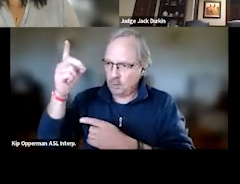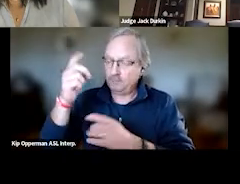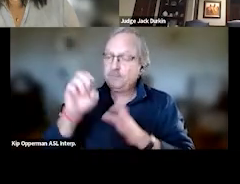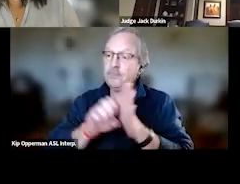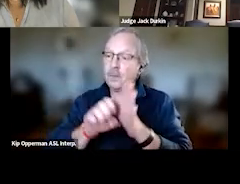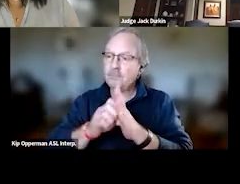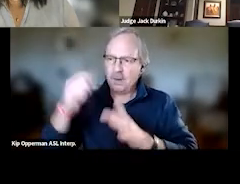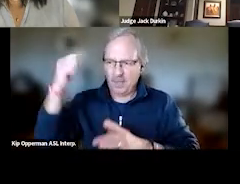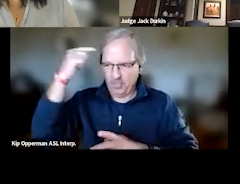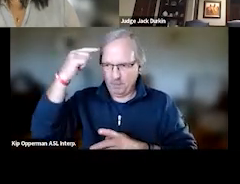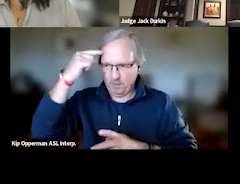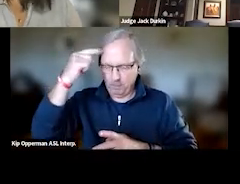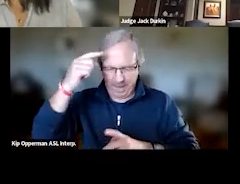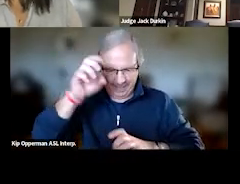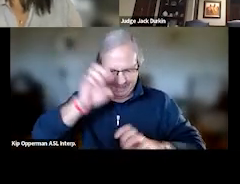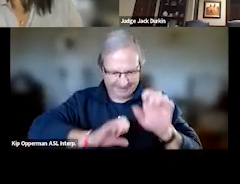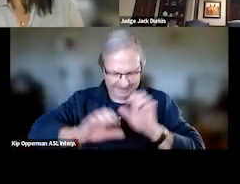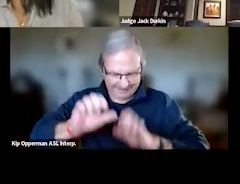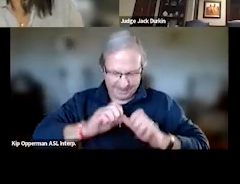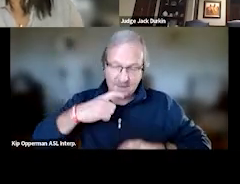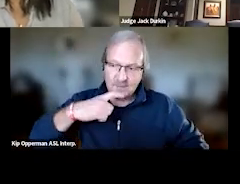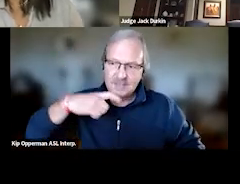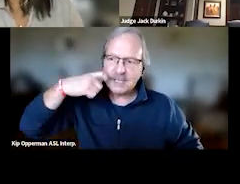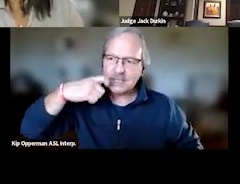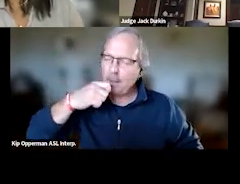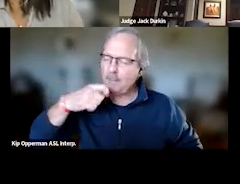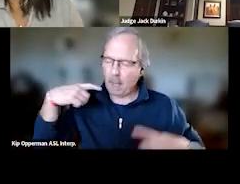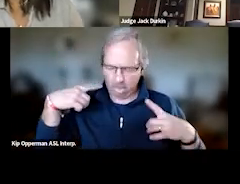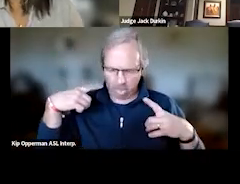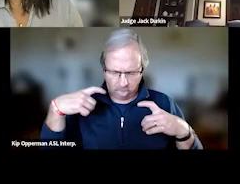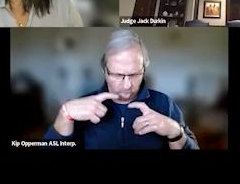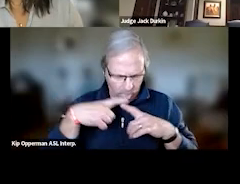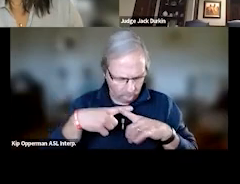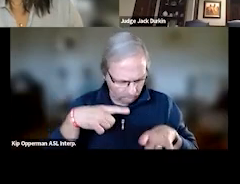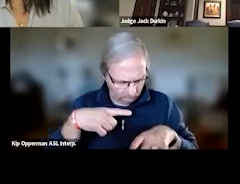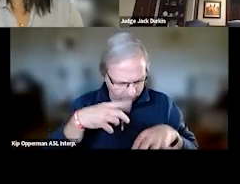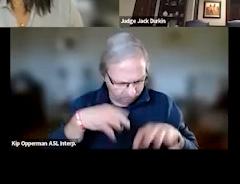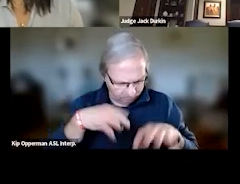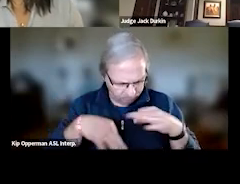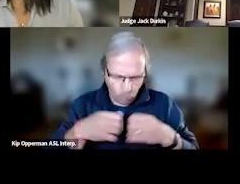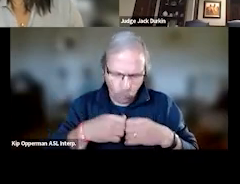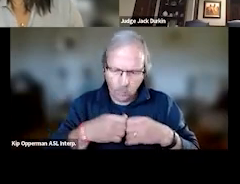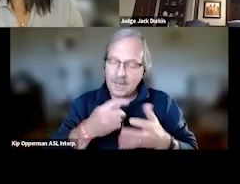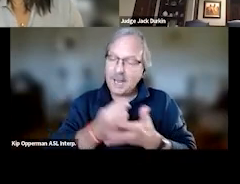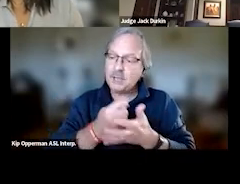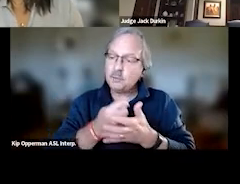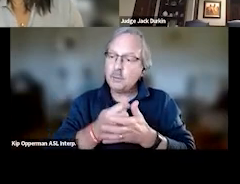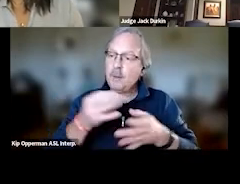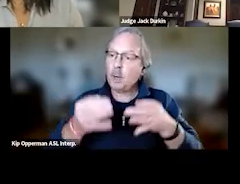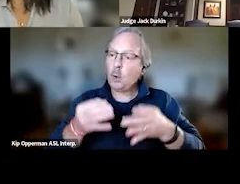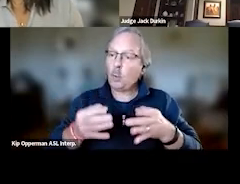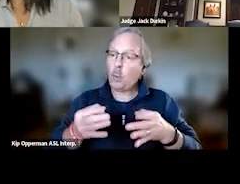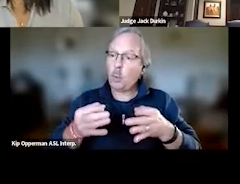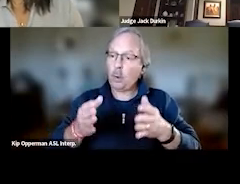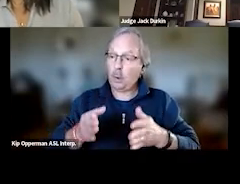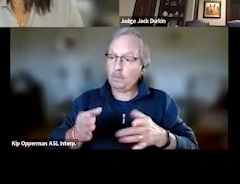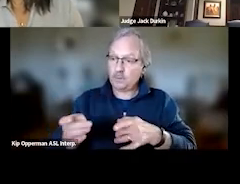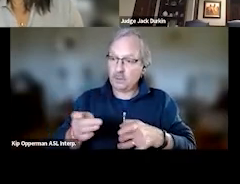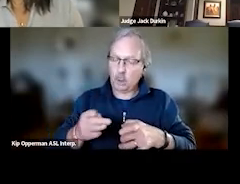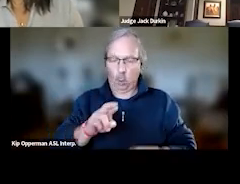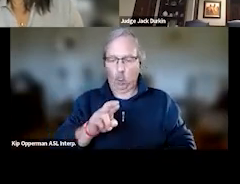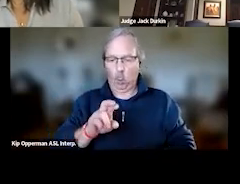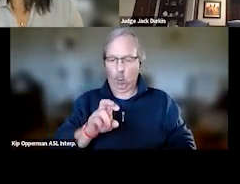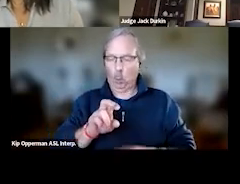science of addiction, I am no longer as perplexed and frustrated when a treatment court participant relapses, particularly early in the